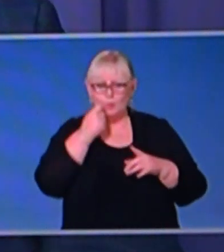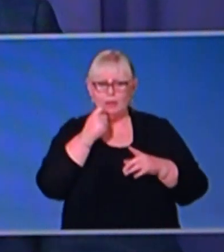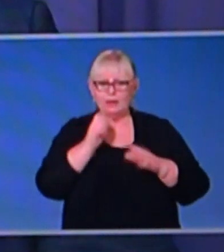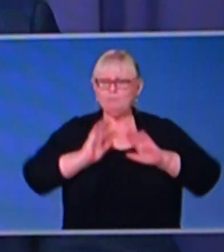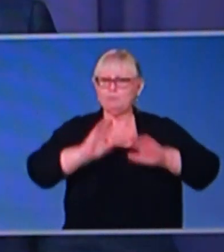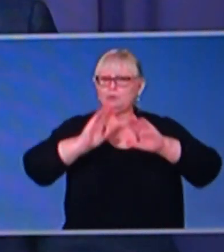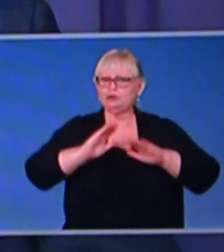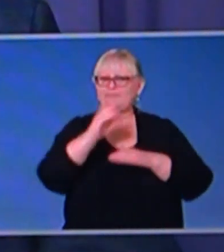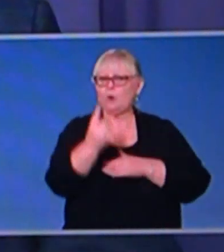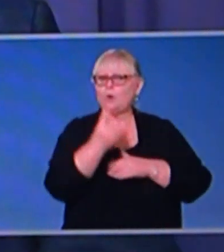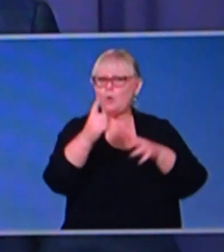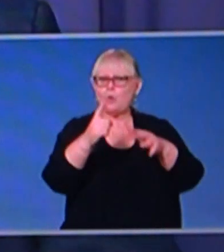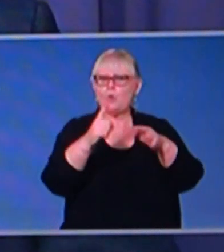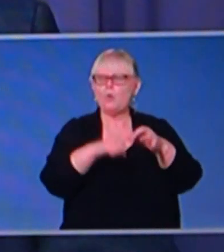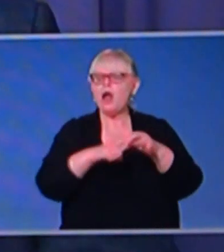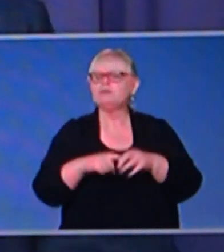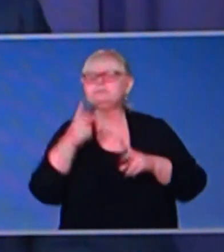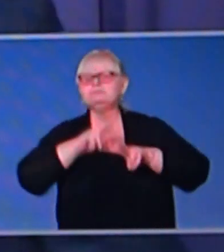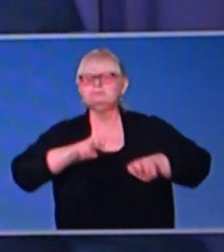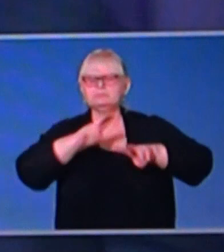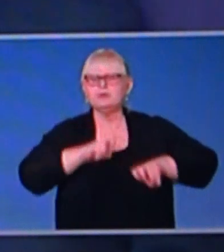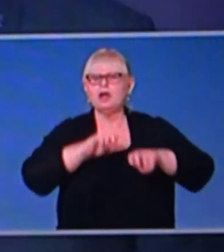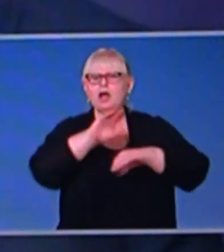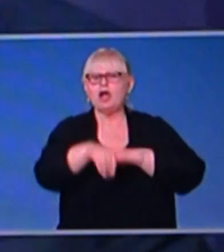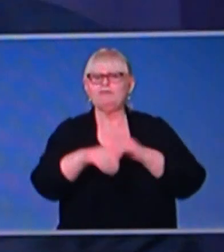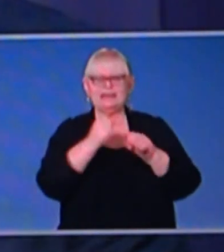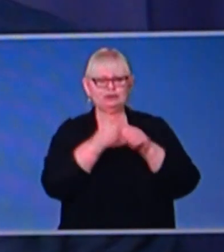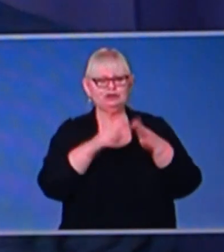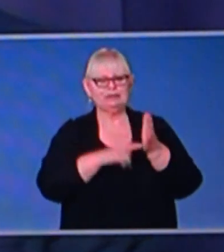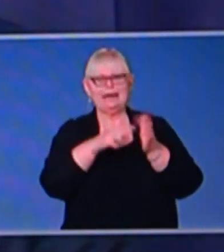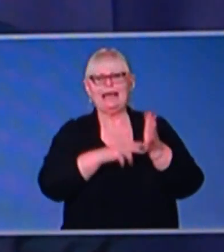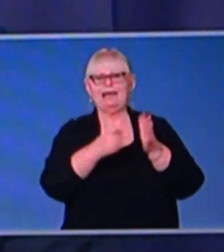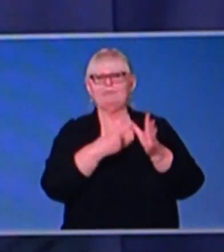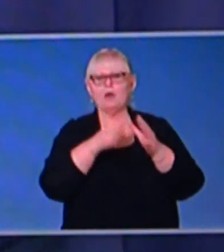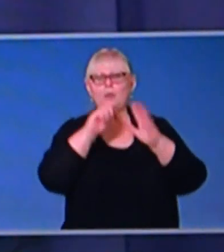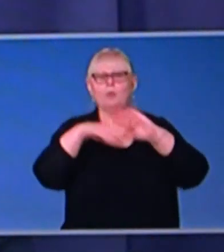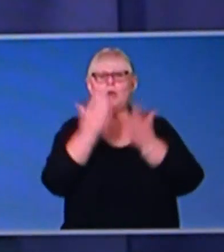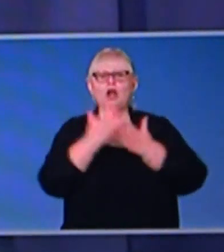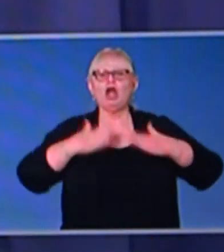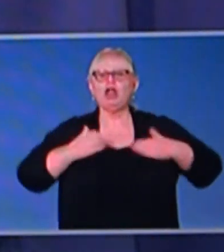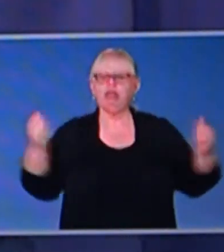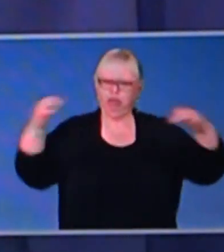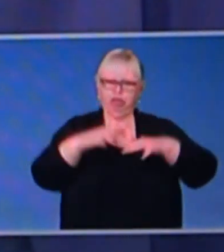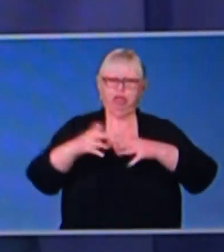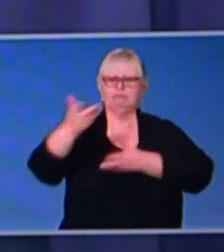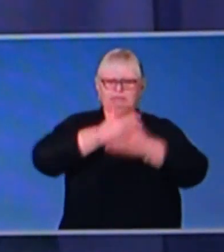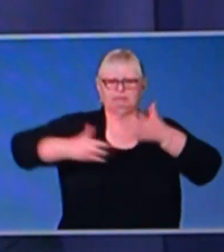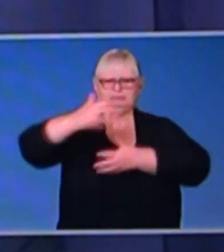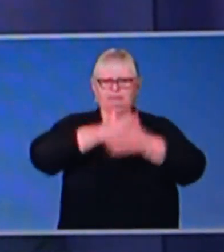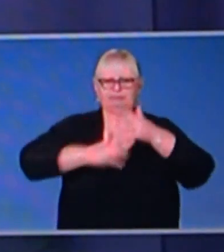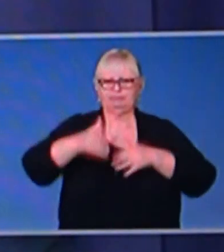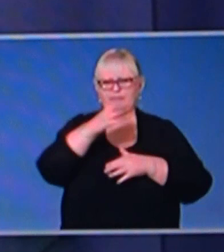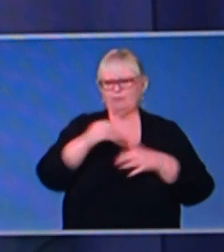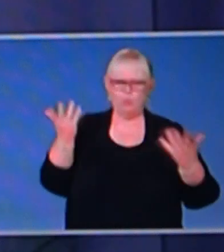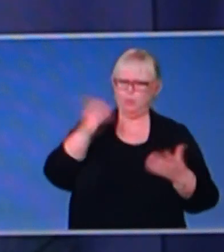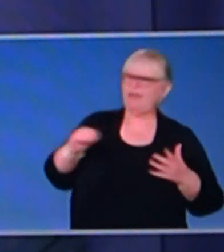independent inquiry into the origins of COVID-19 in Geneva at the World Health Assembly? And just on the reaction from China, it's